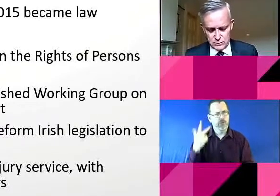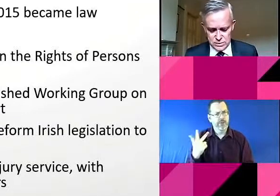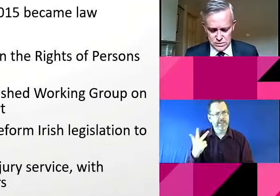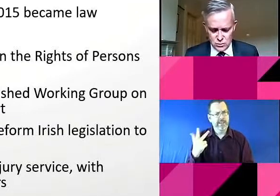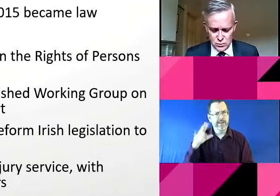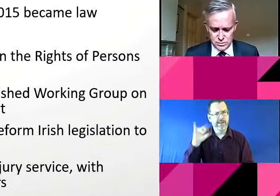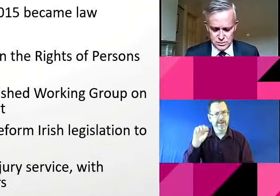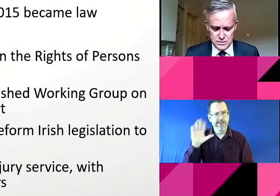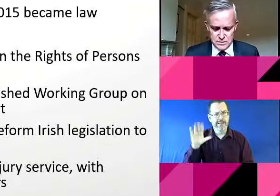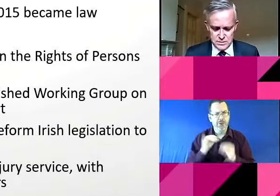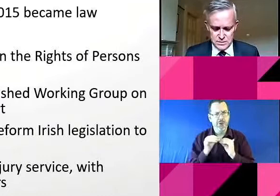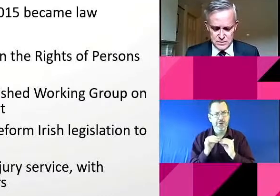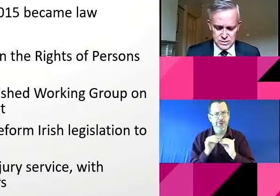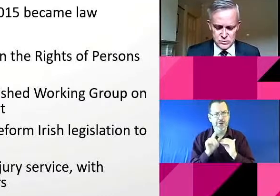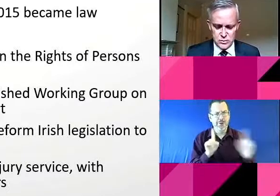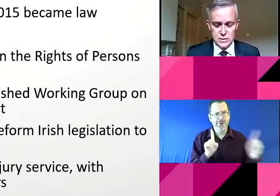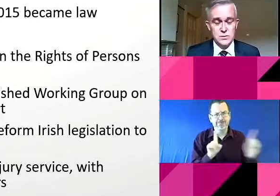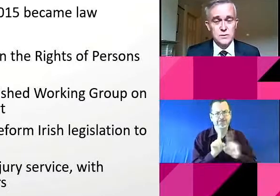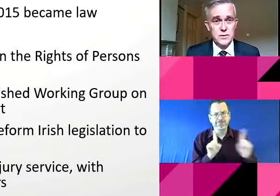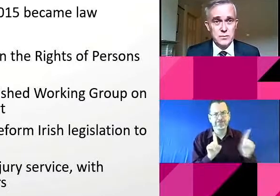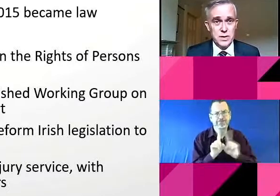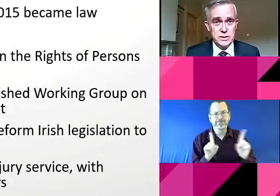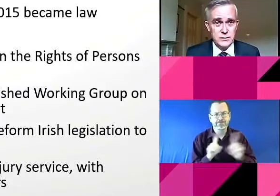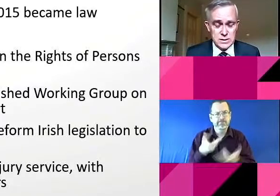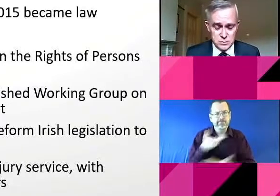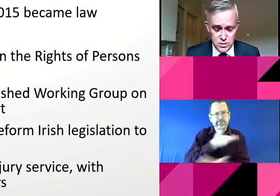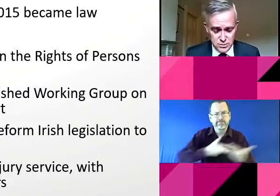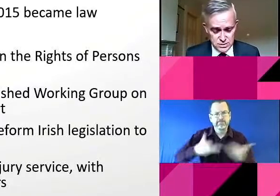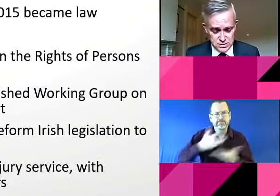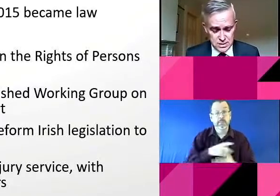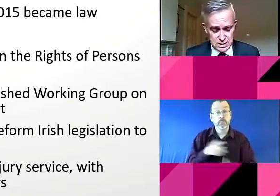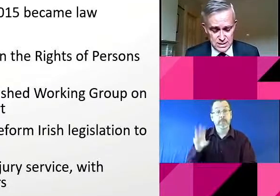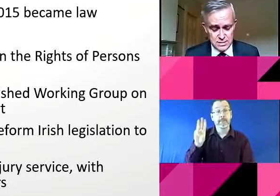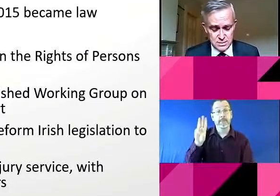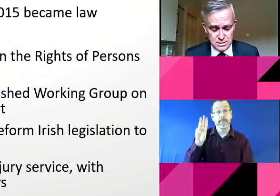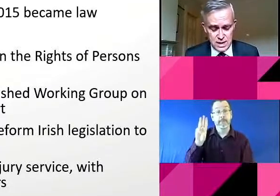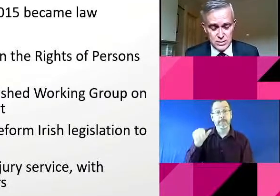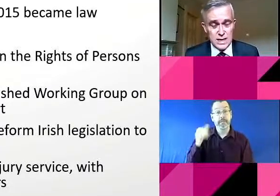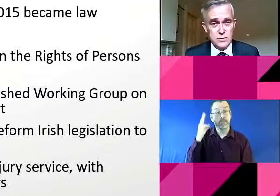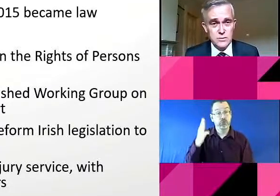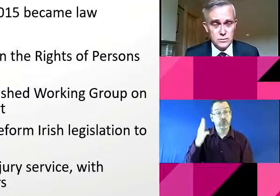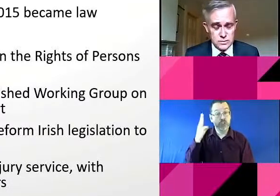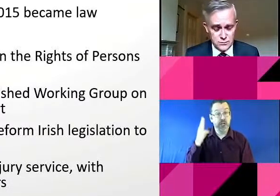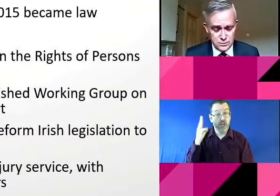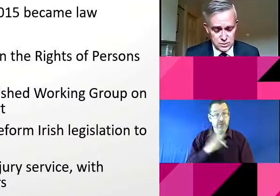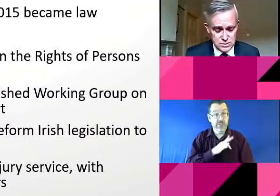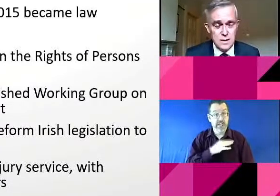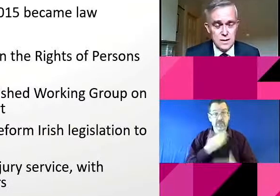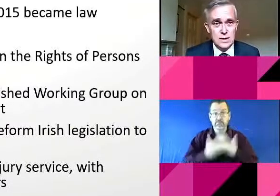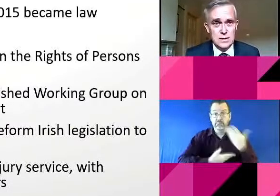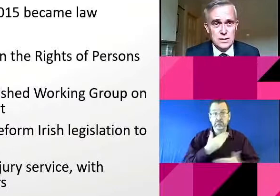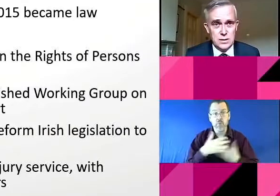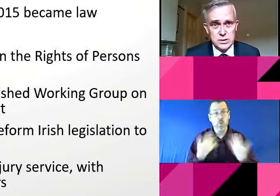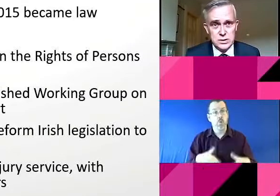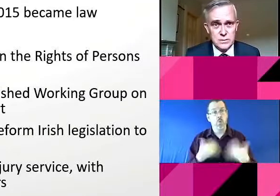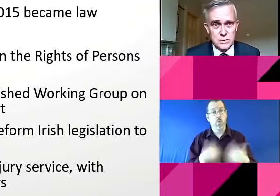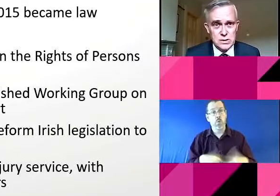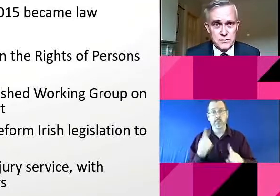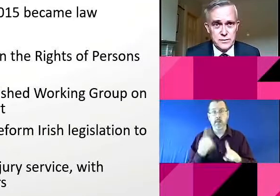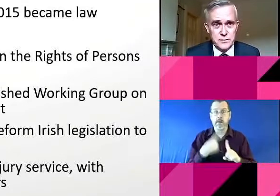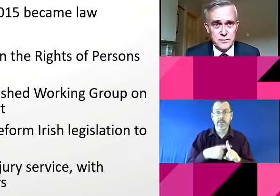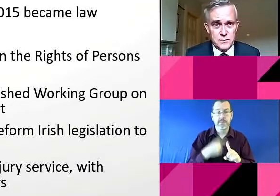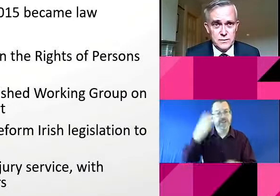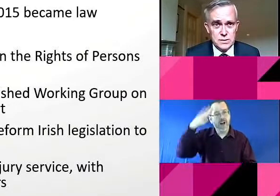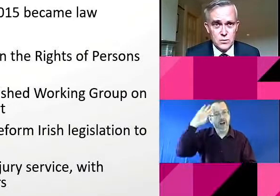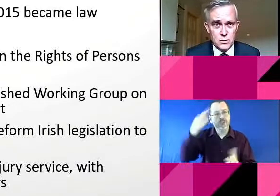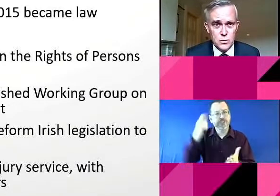Sign Language interpreters. And she described her very positive experience in carrying out those functions in the Irish Times of